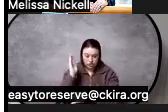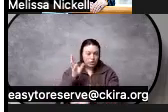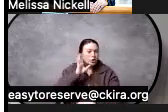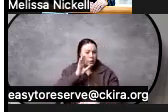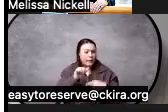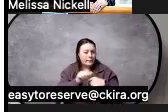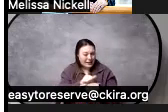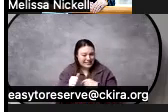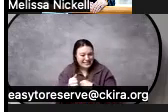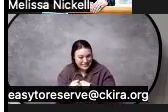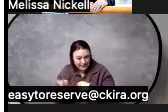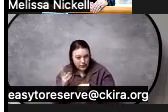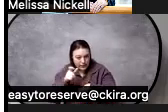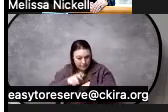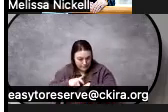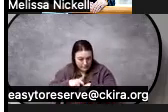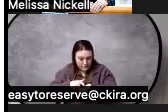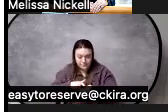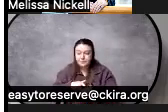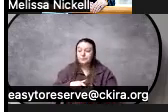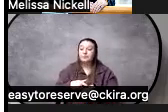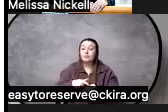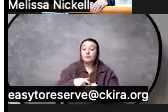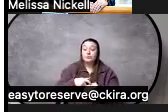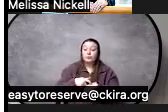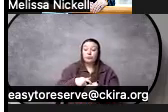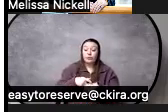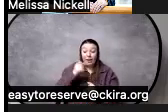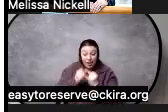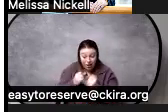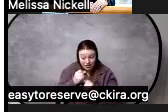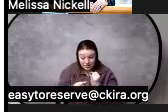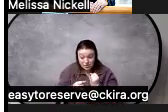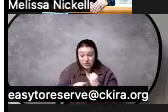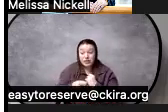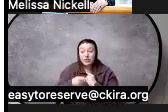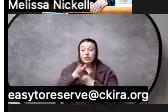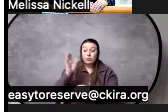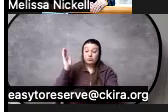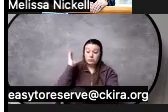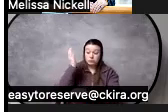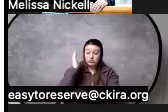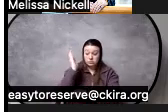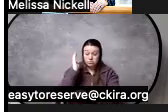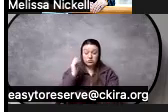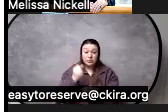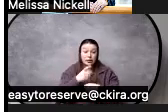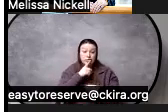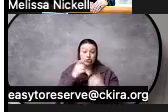times. And then last but not least, when you're delivering your talk, you've got to maintain eye contact with your